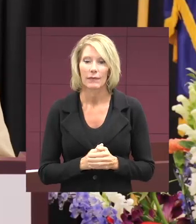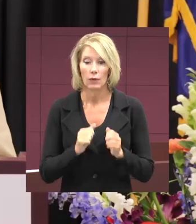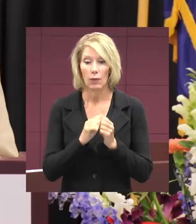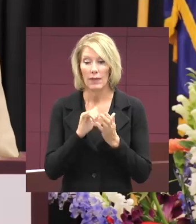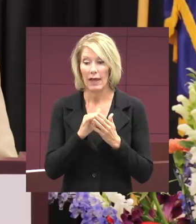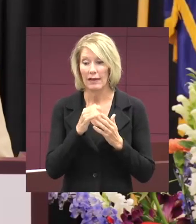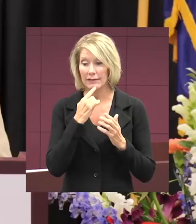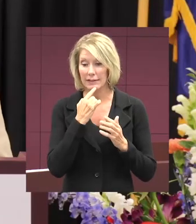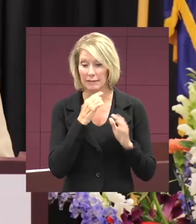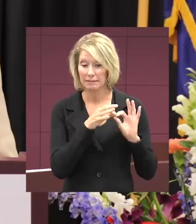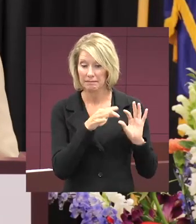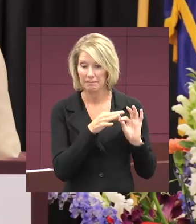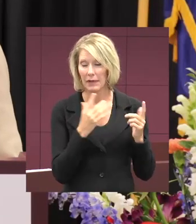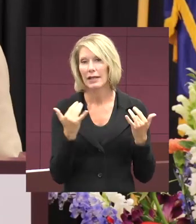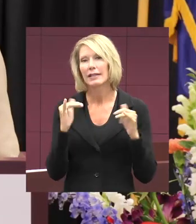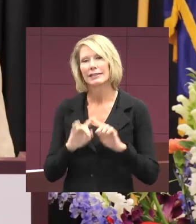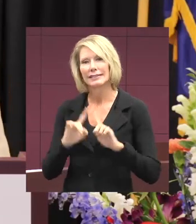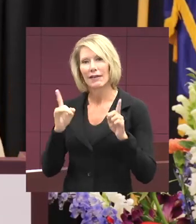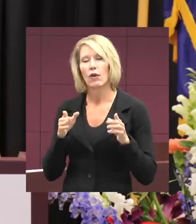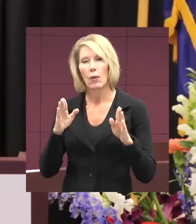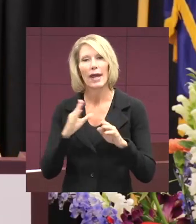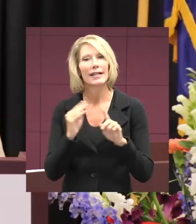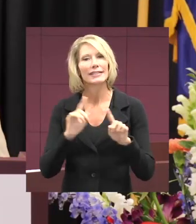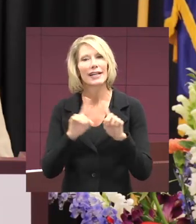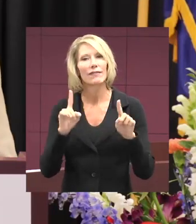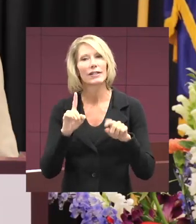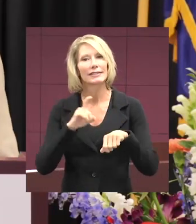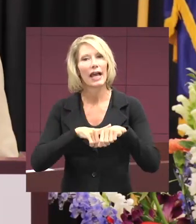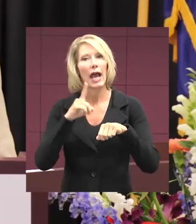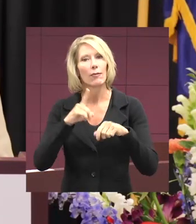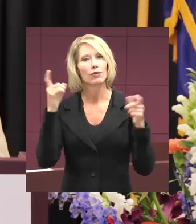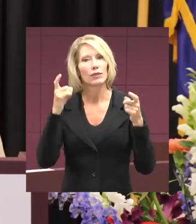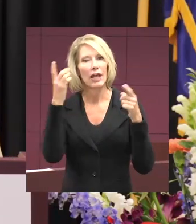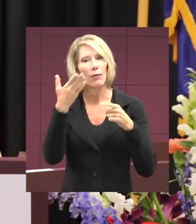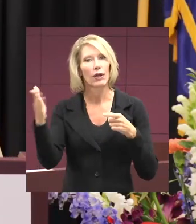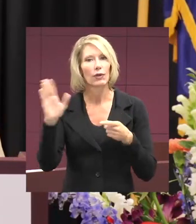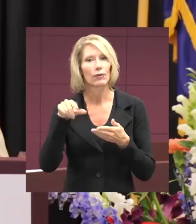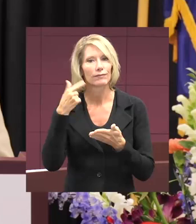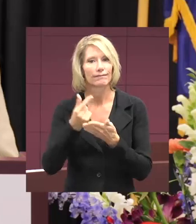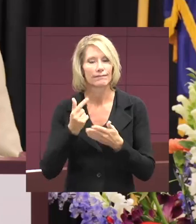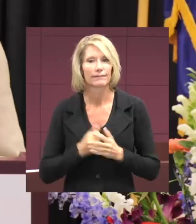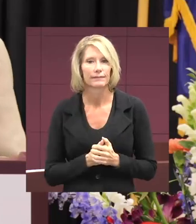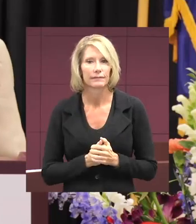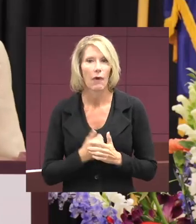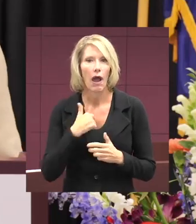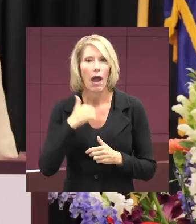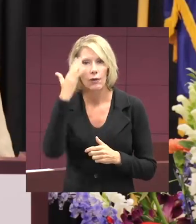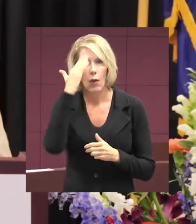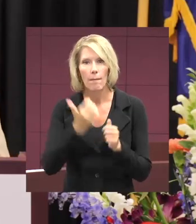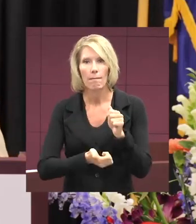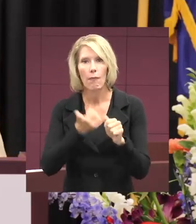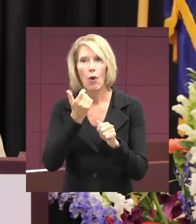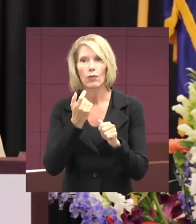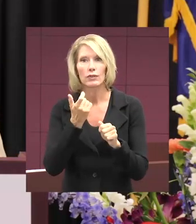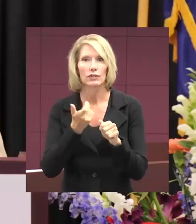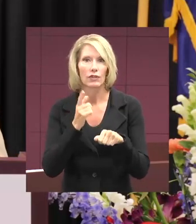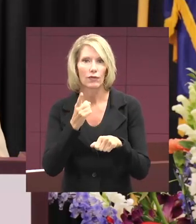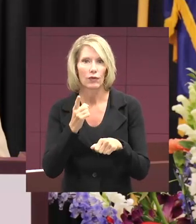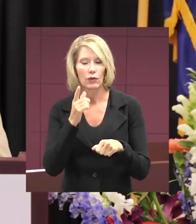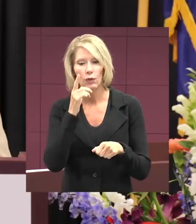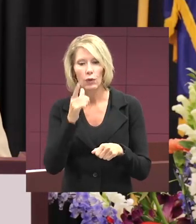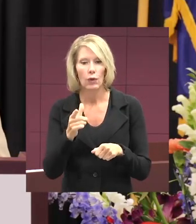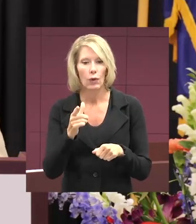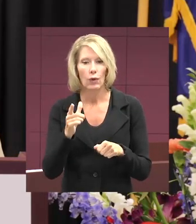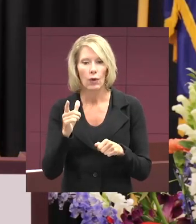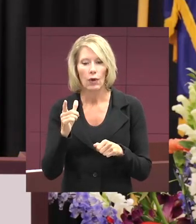With that, this is a very different way and time and a different way to celebrate you. I know most of you will just zoom past this graduation